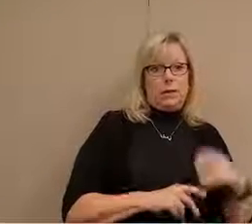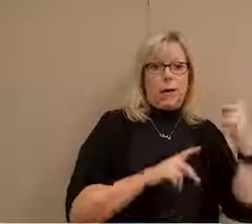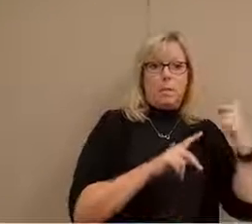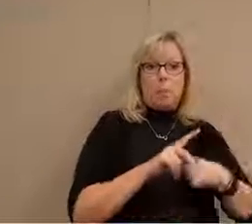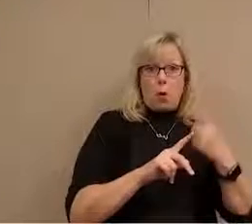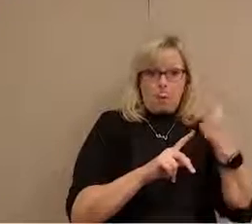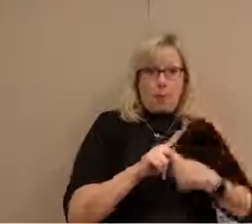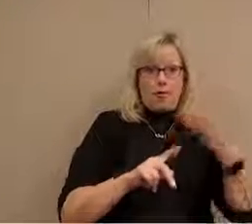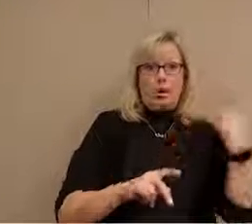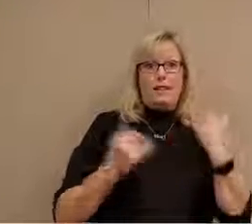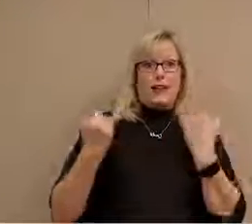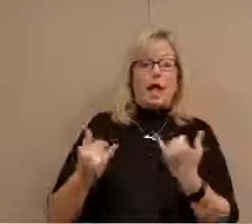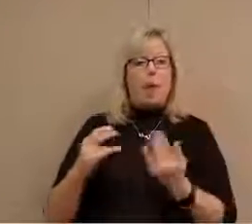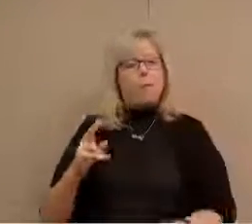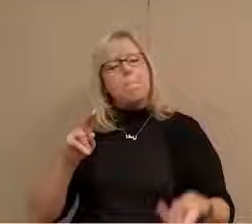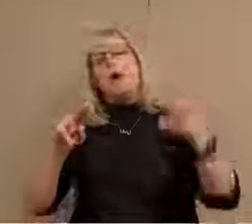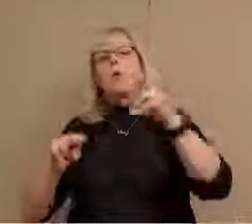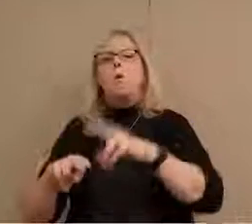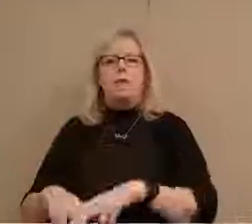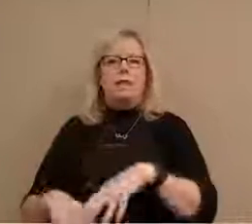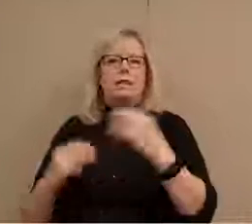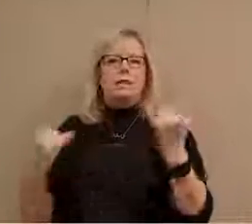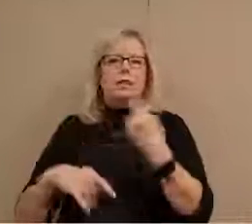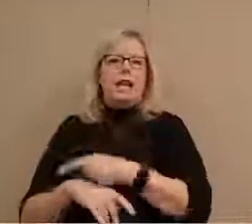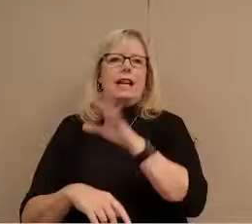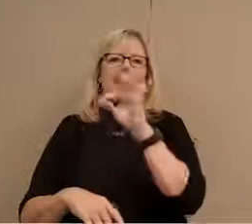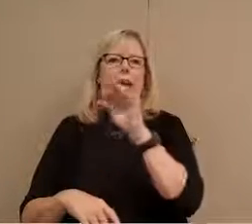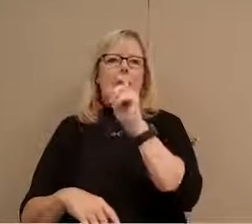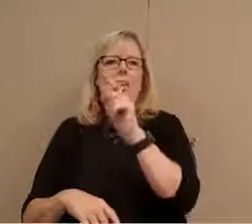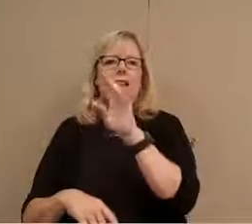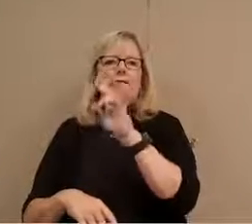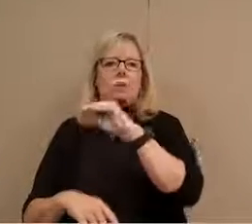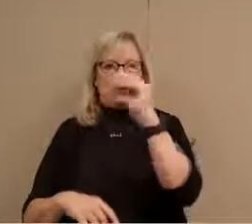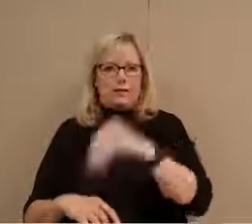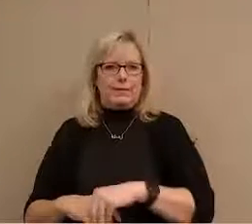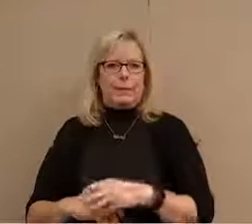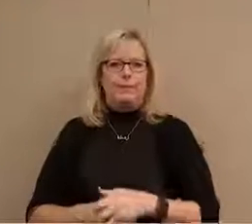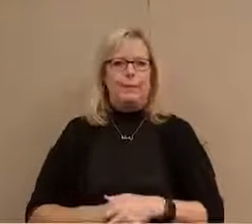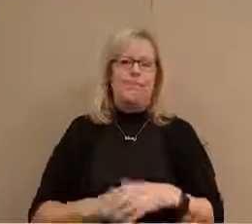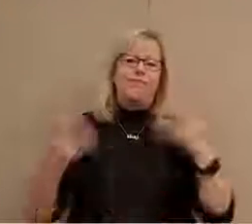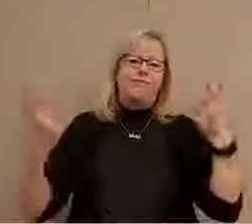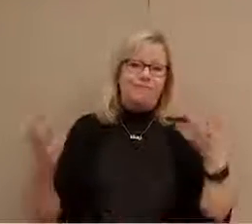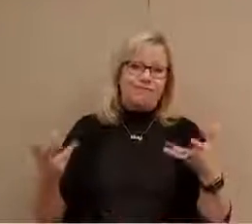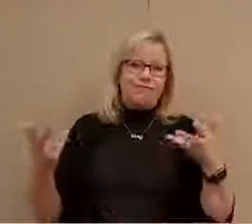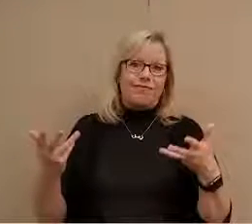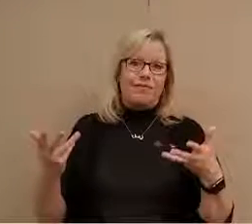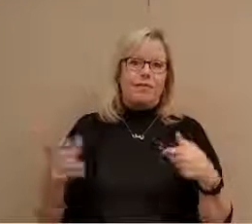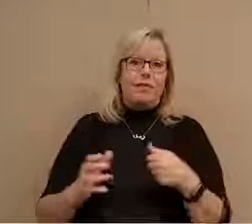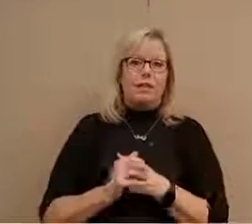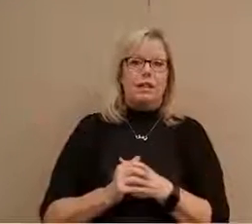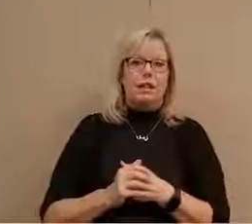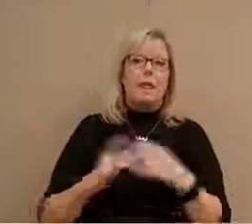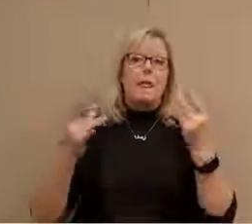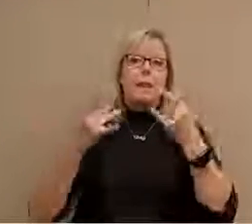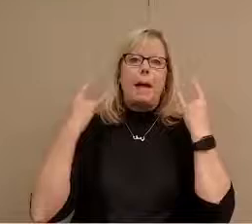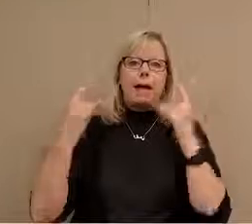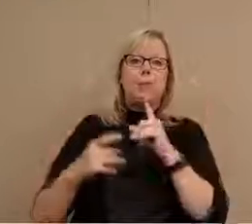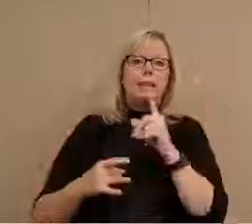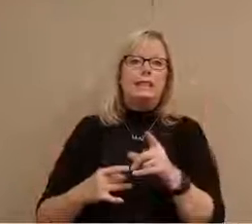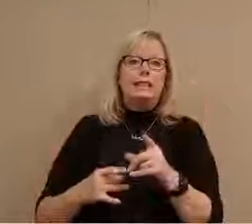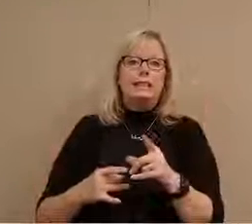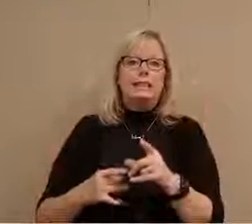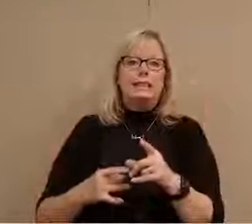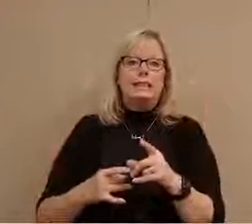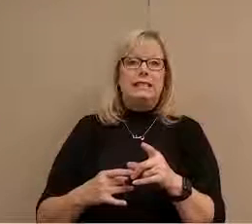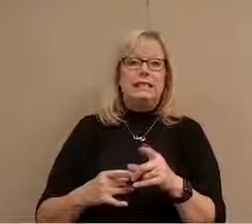month ago to now, today we're at 9.7%. So the mask really is